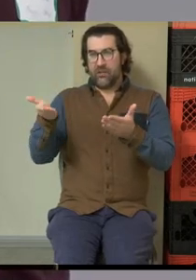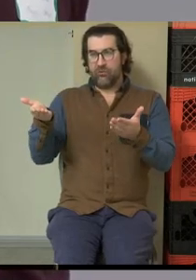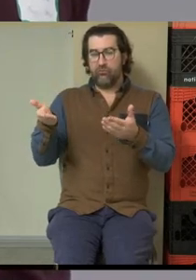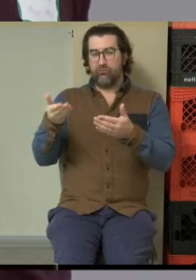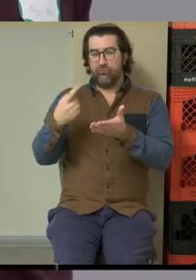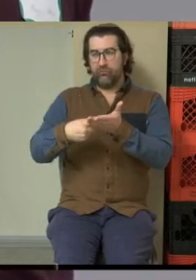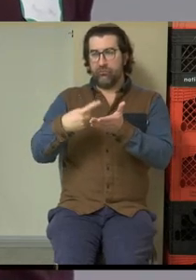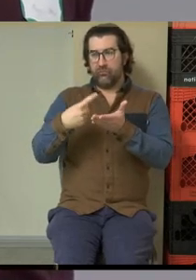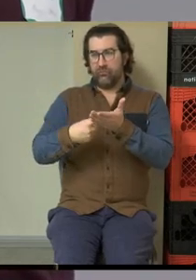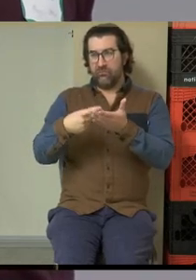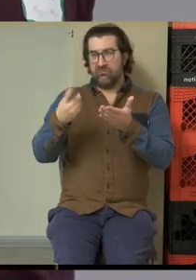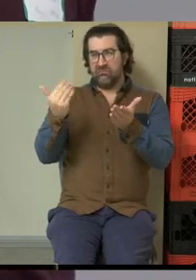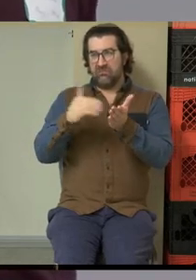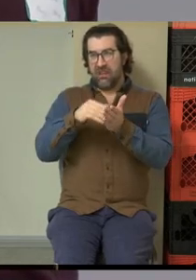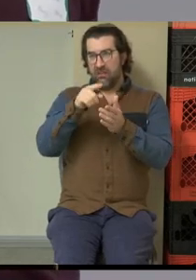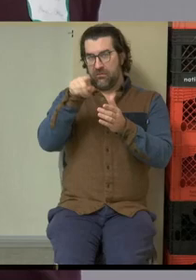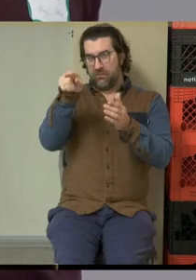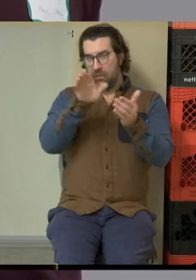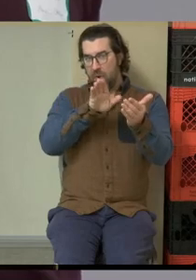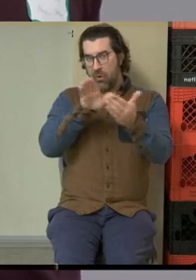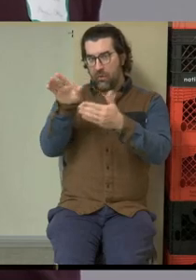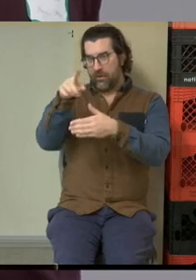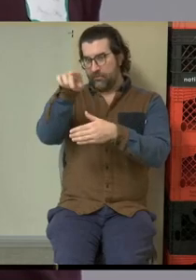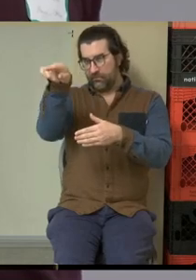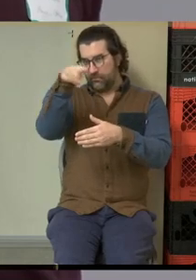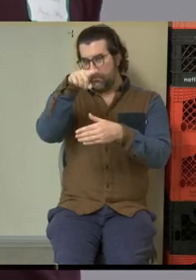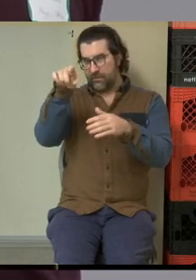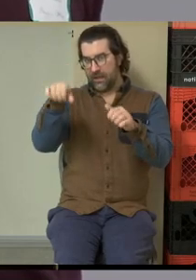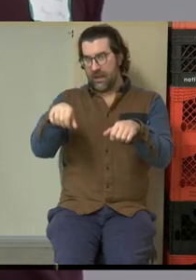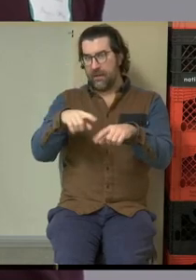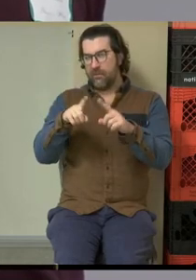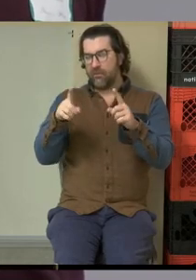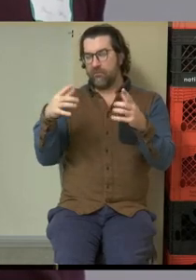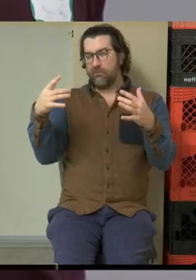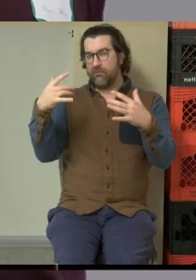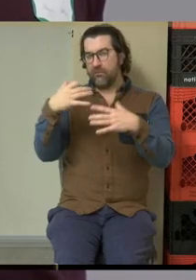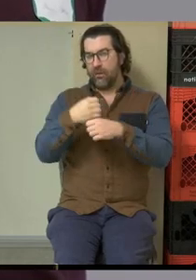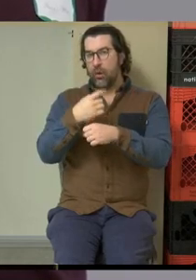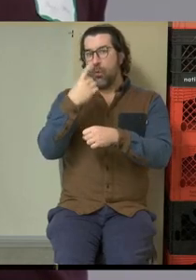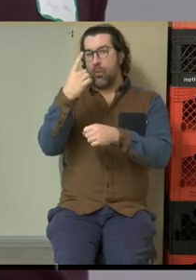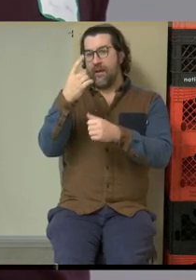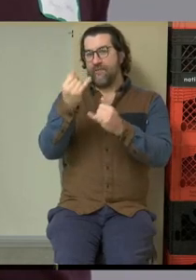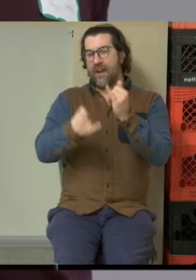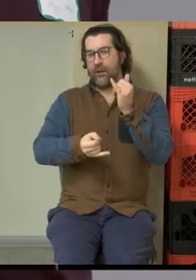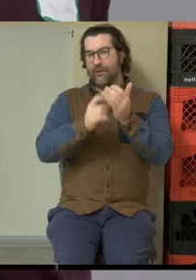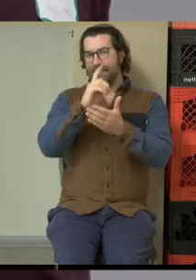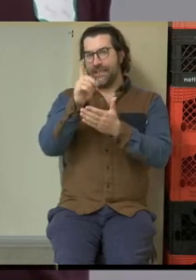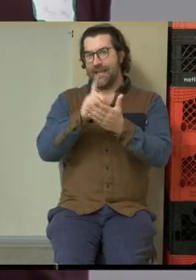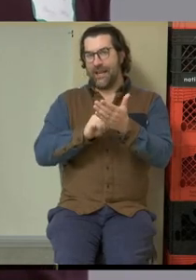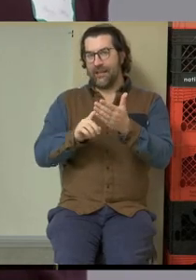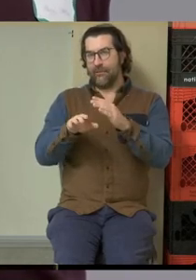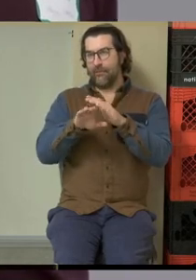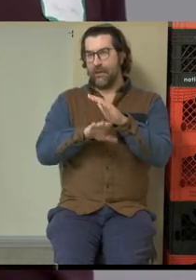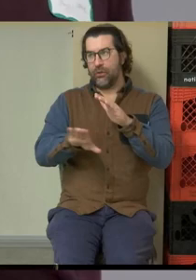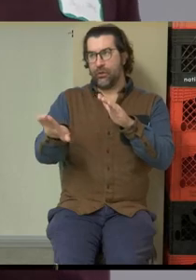over them again in the hallway, no problem. But we'll consolidate into one final design based on that feedback.